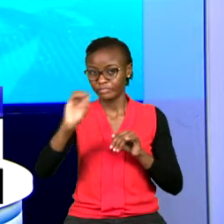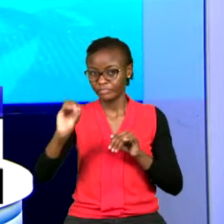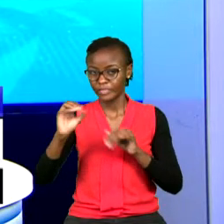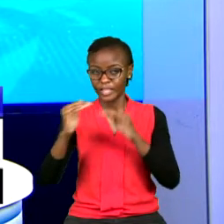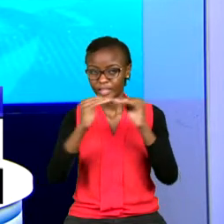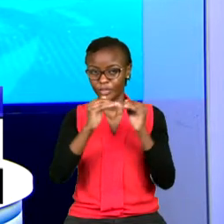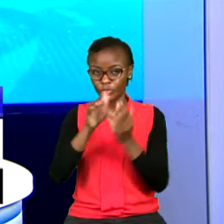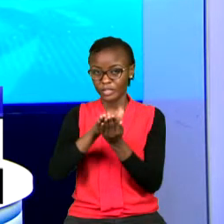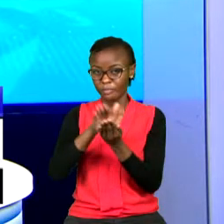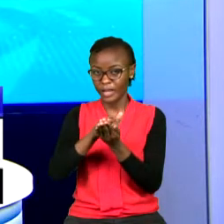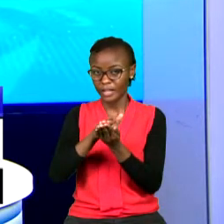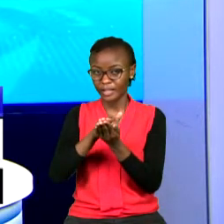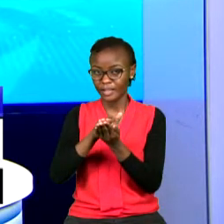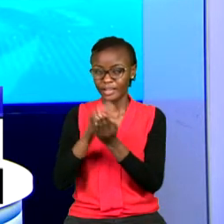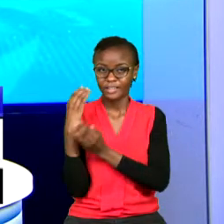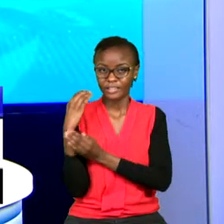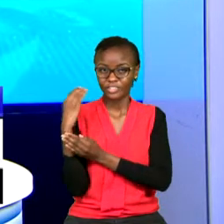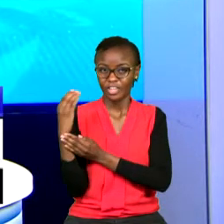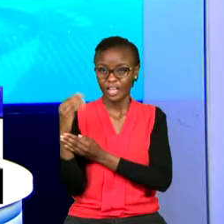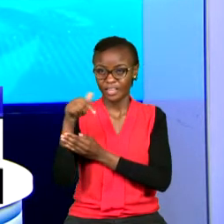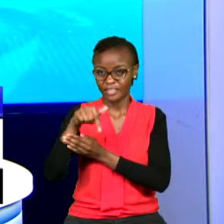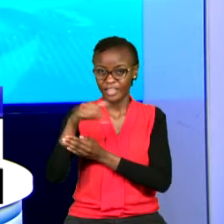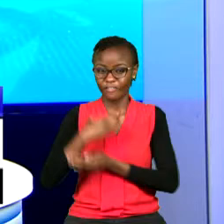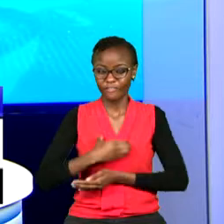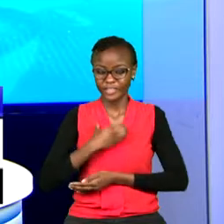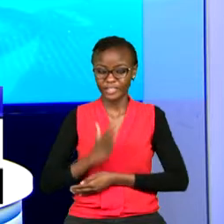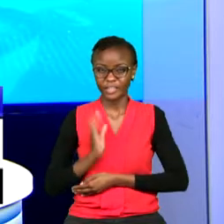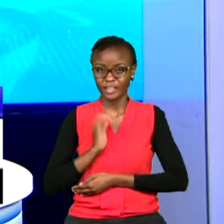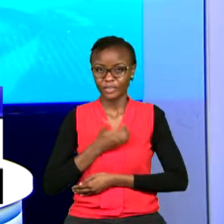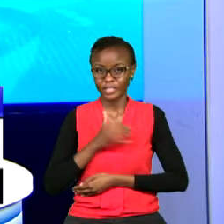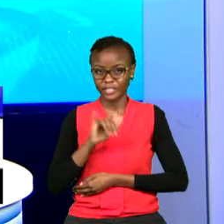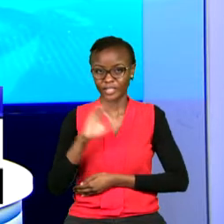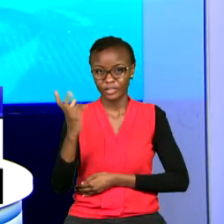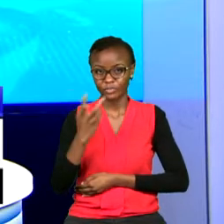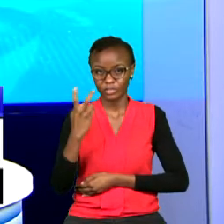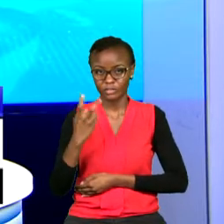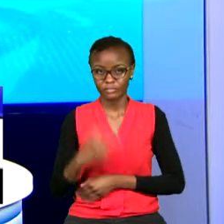Managing Director and CEO Dr. James Mwangi is our guest. Stay tuned.